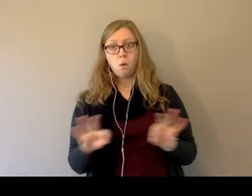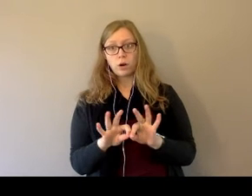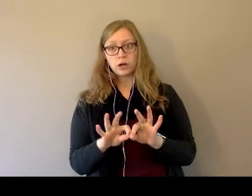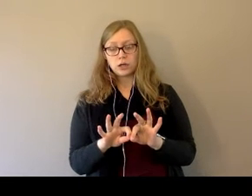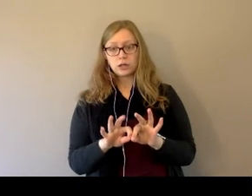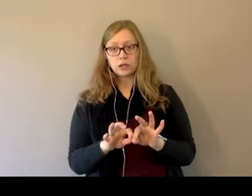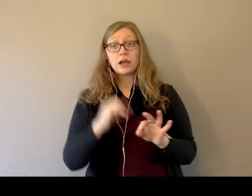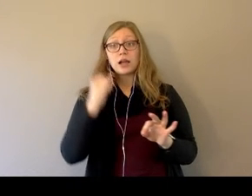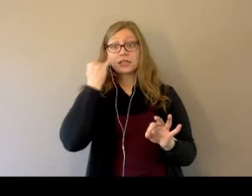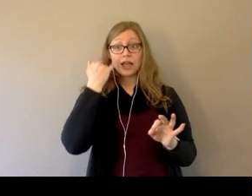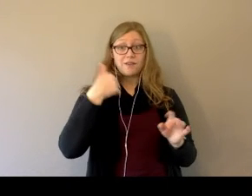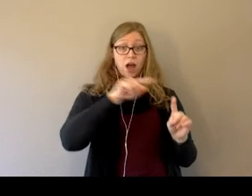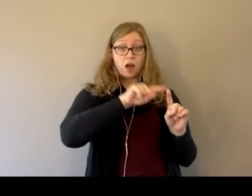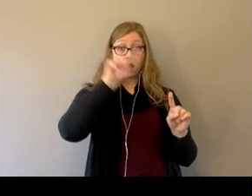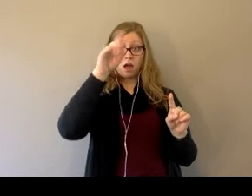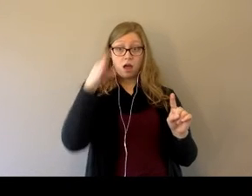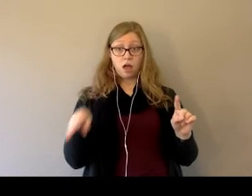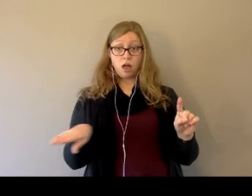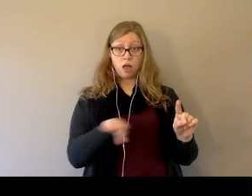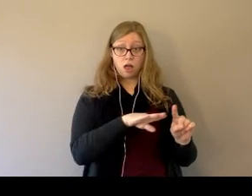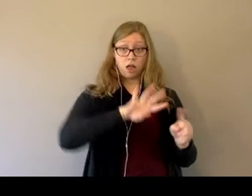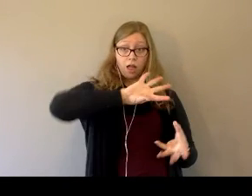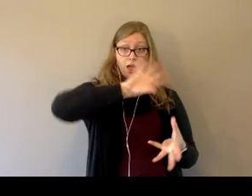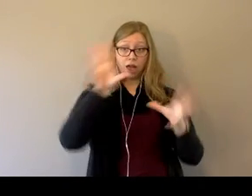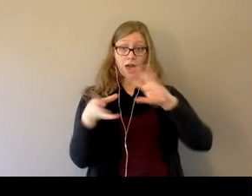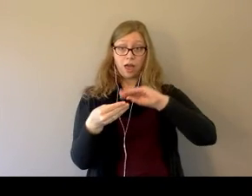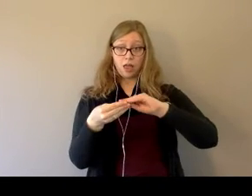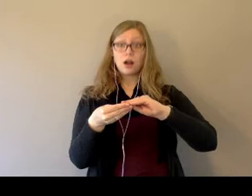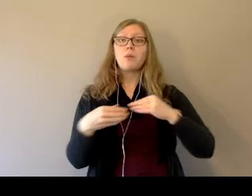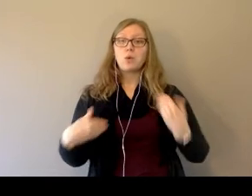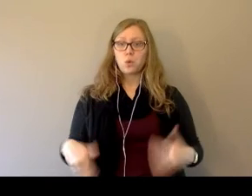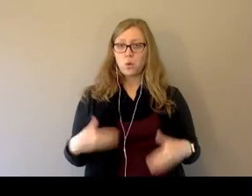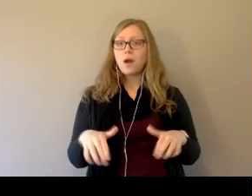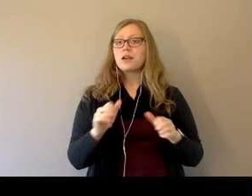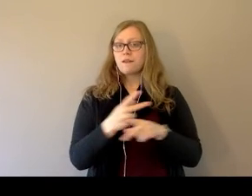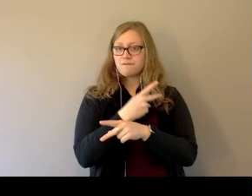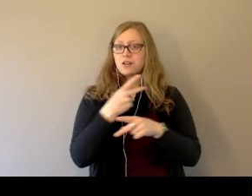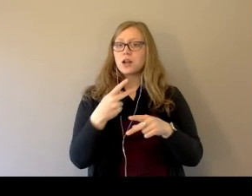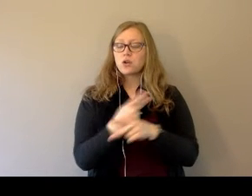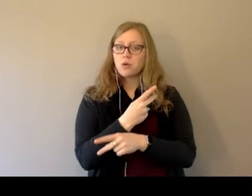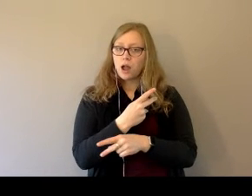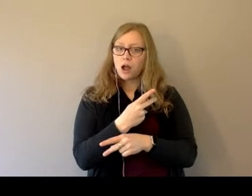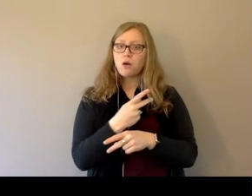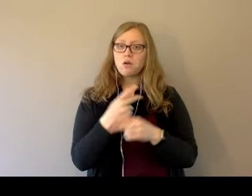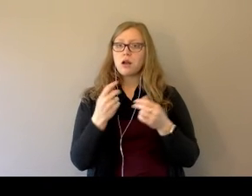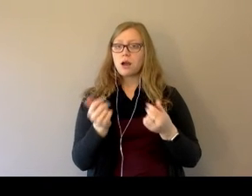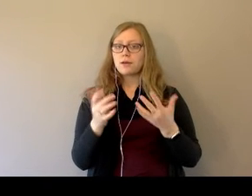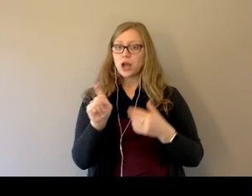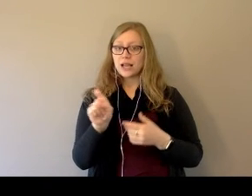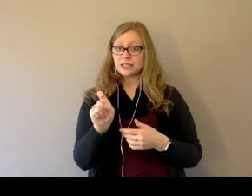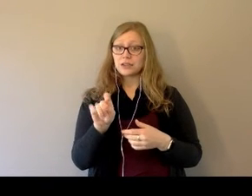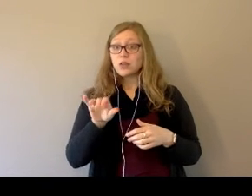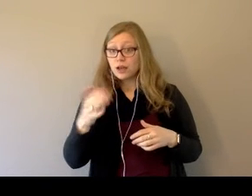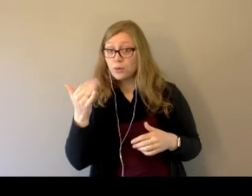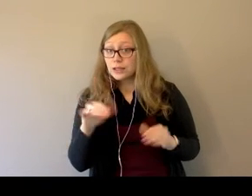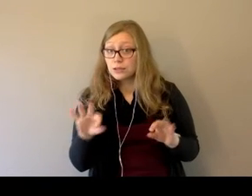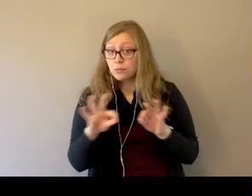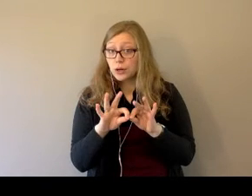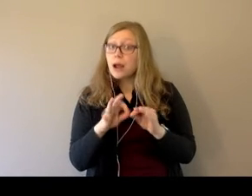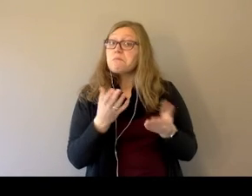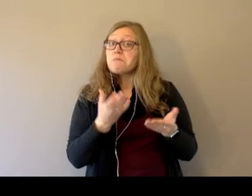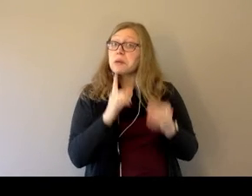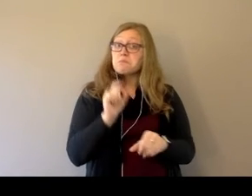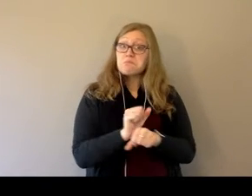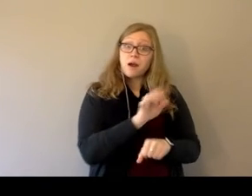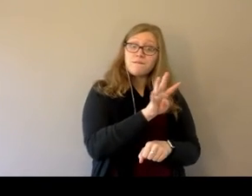equal 96. And so that's how I can find out what the actual side lengths are. And maybe they are 40, 70, and 50,